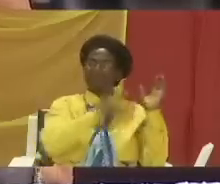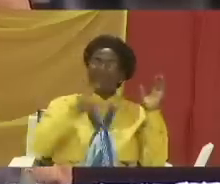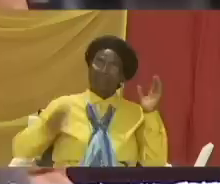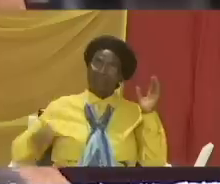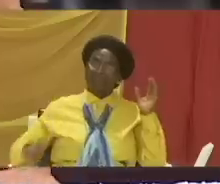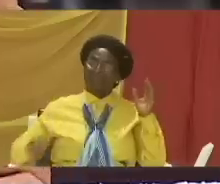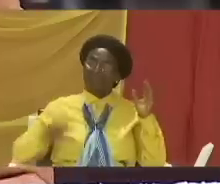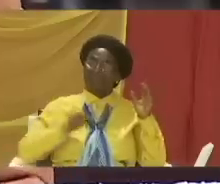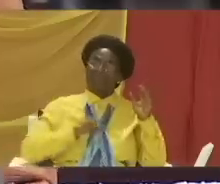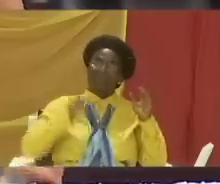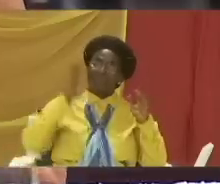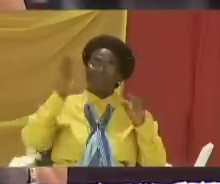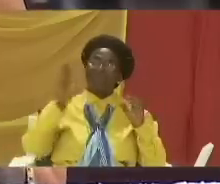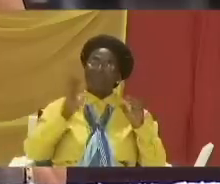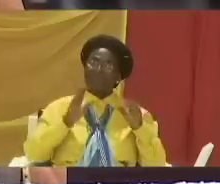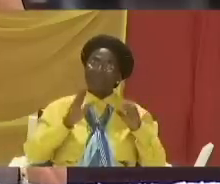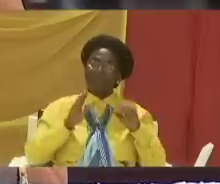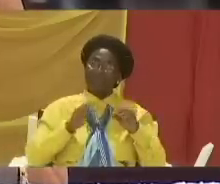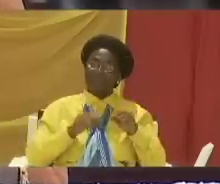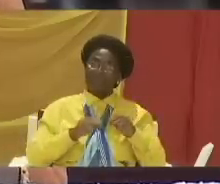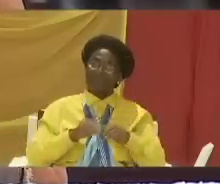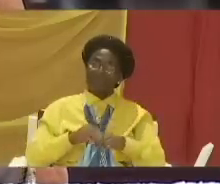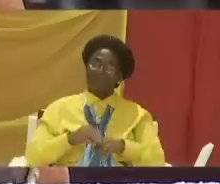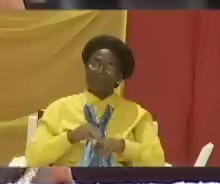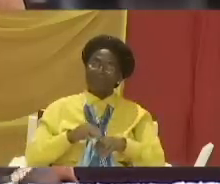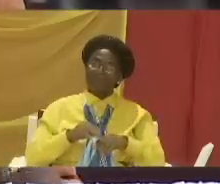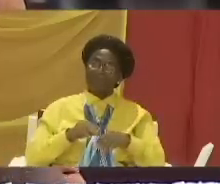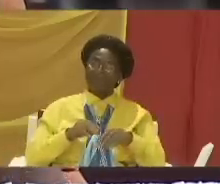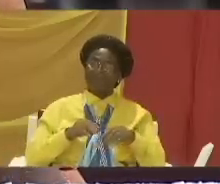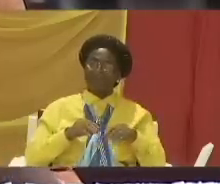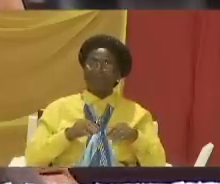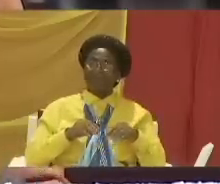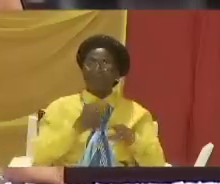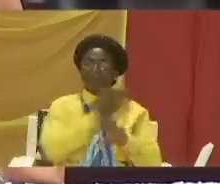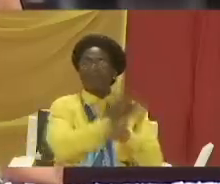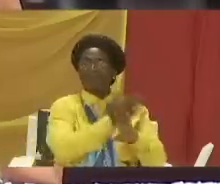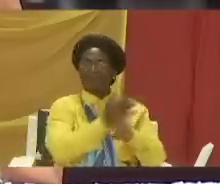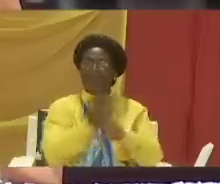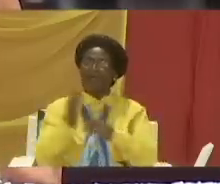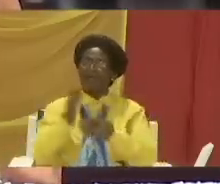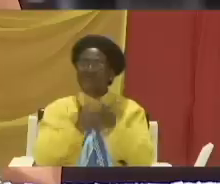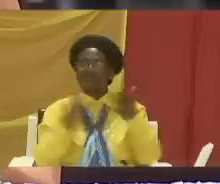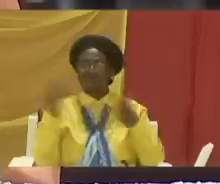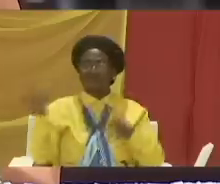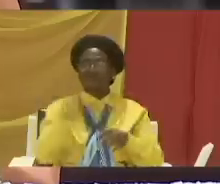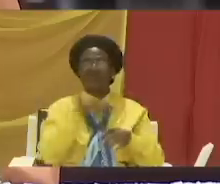I'm going to plead with those of you who have not truly surrendered your life to Him.